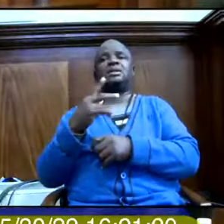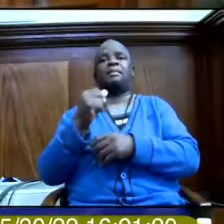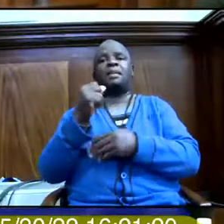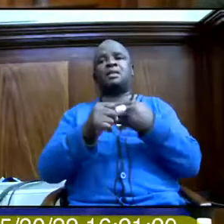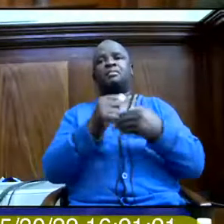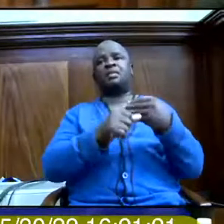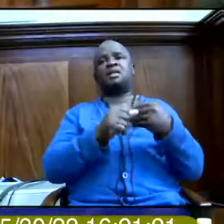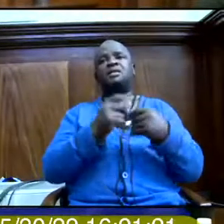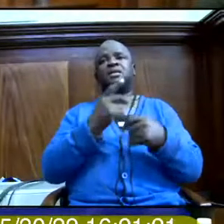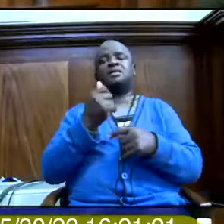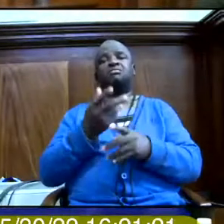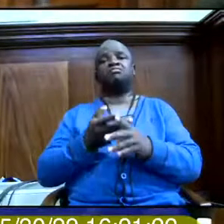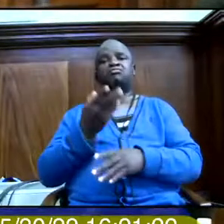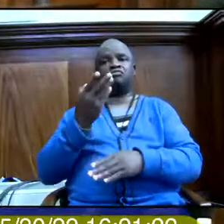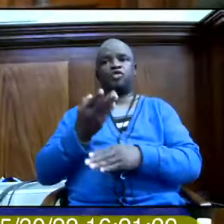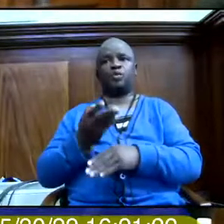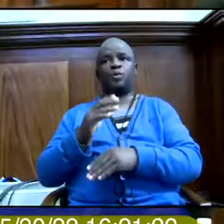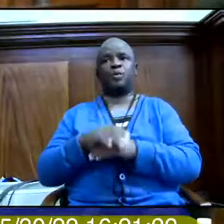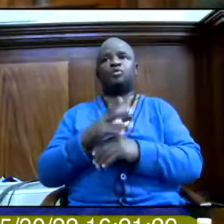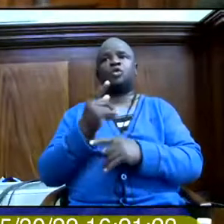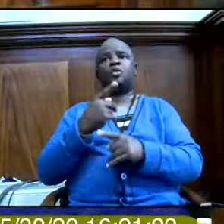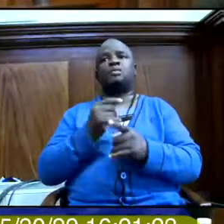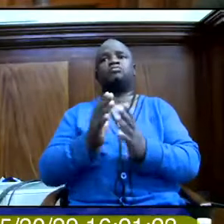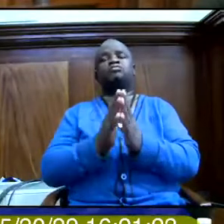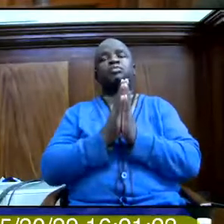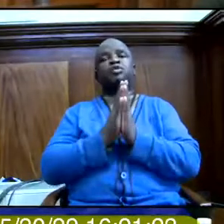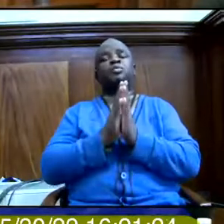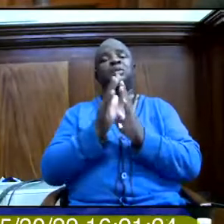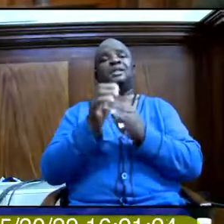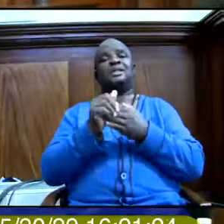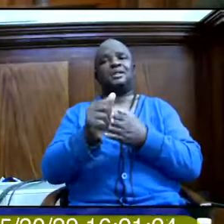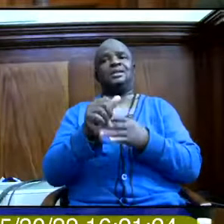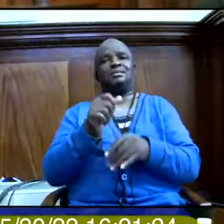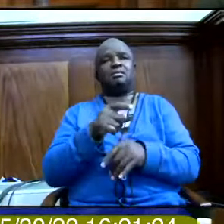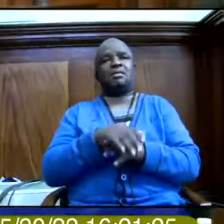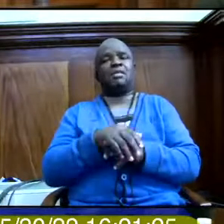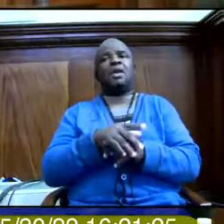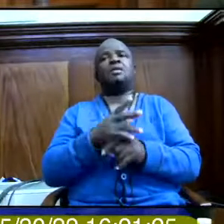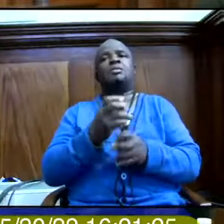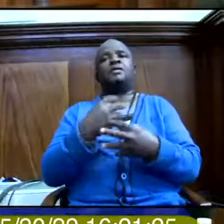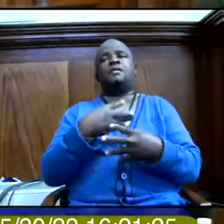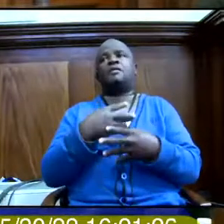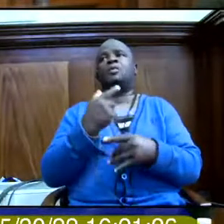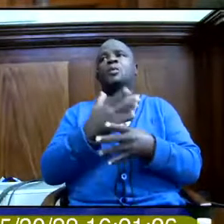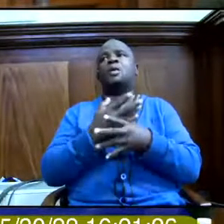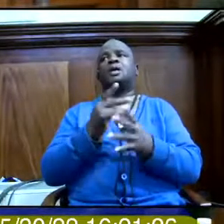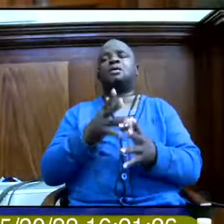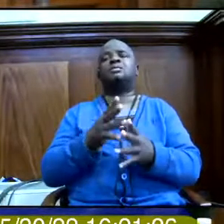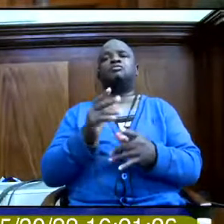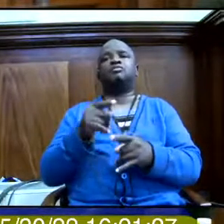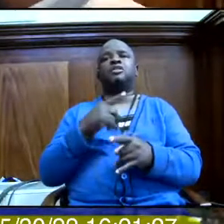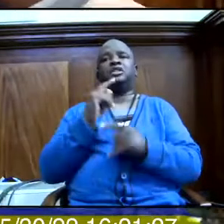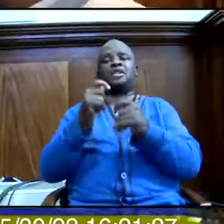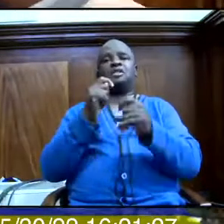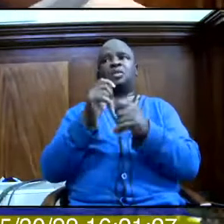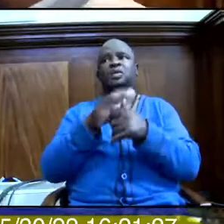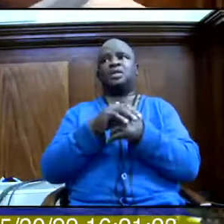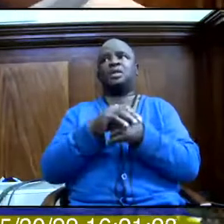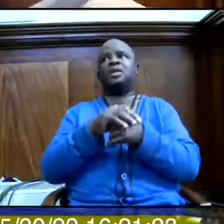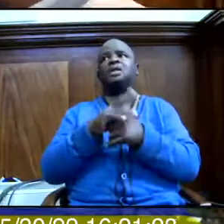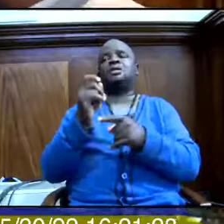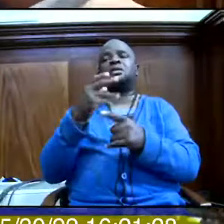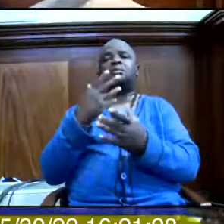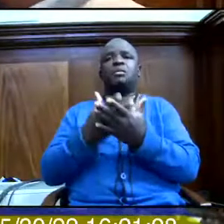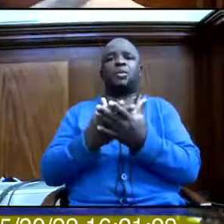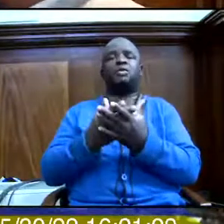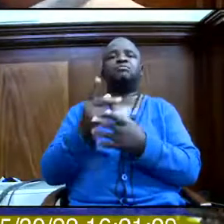month leadership we want to appeal to the to the leadership to provide the workers with alternative transport which can